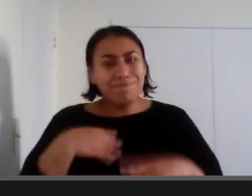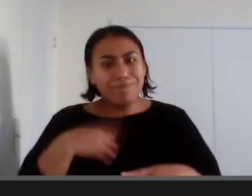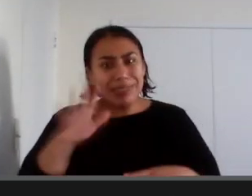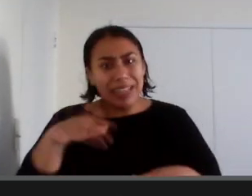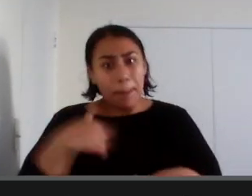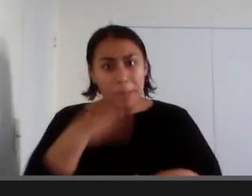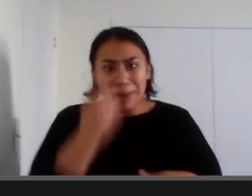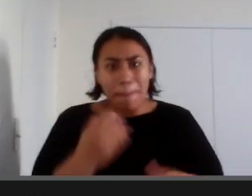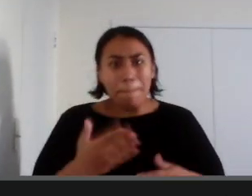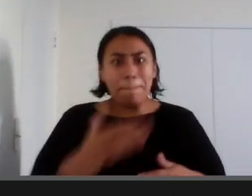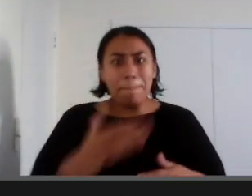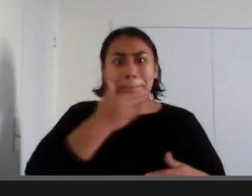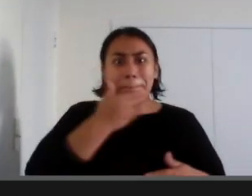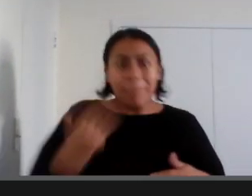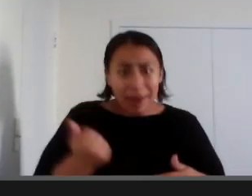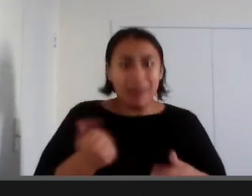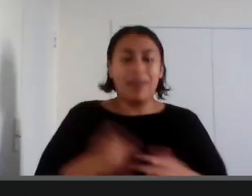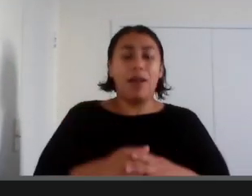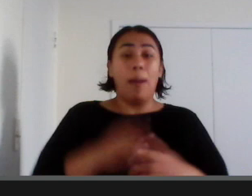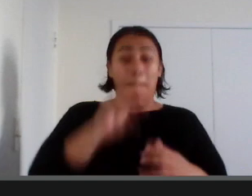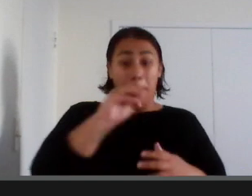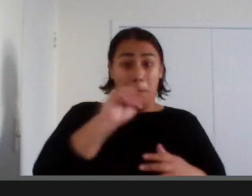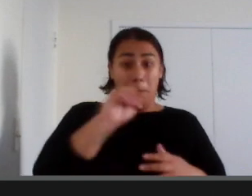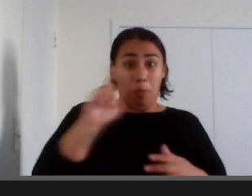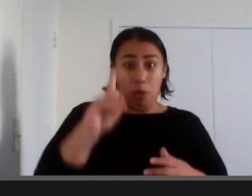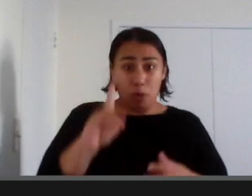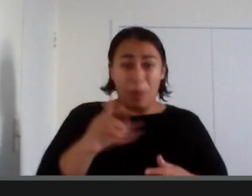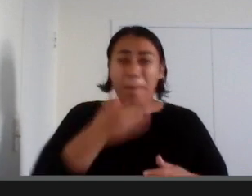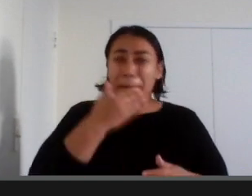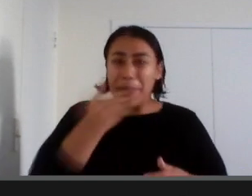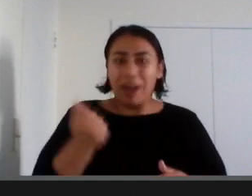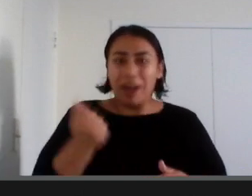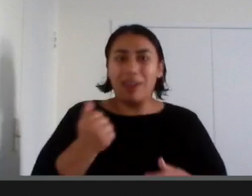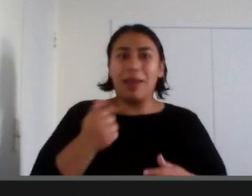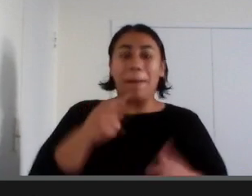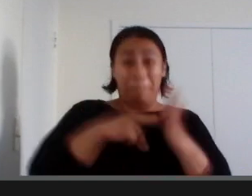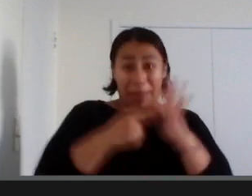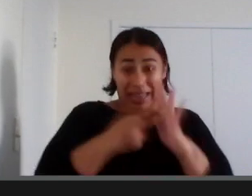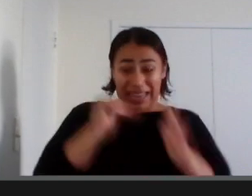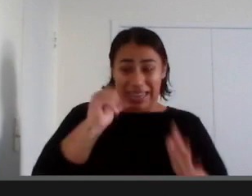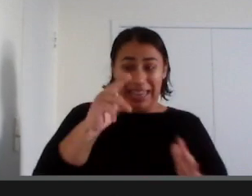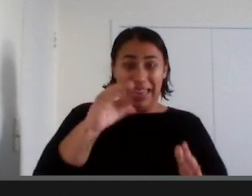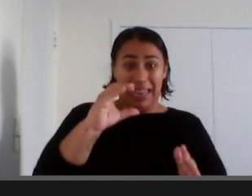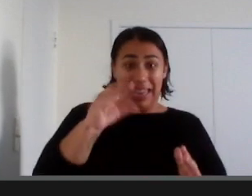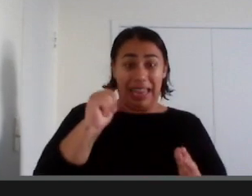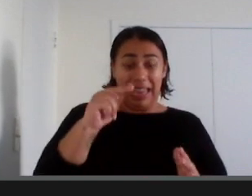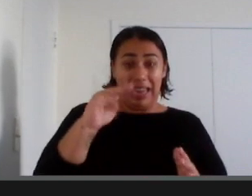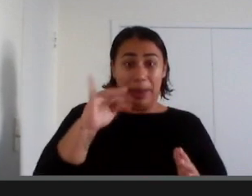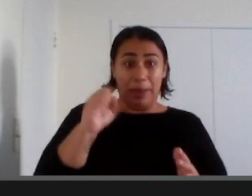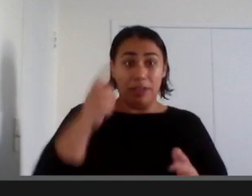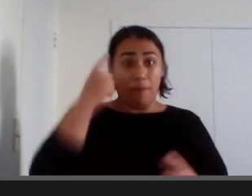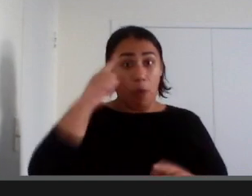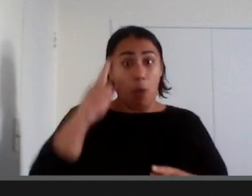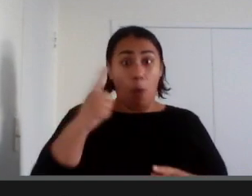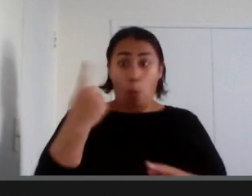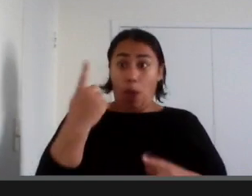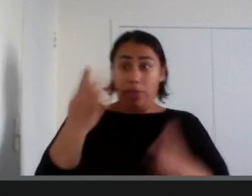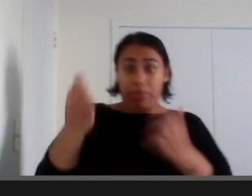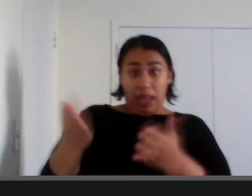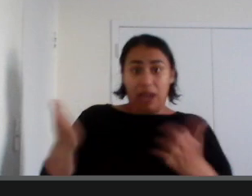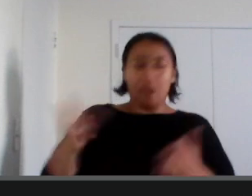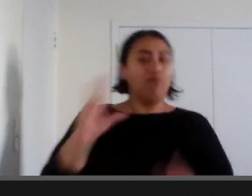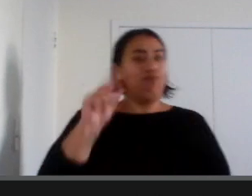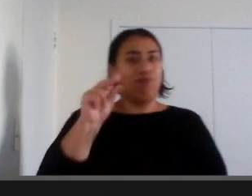sleep, which then in turn improves their mood during the day. So it's a nice full circle. When looking at a percentage of